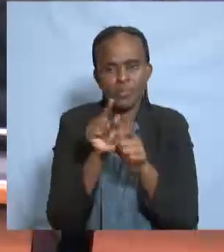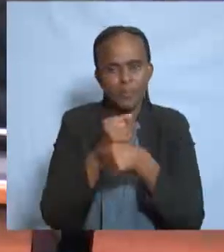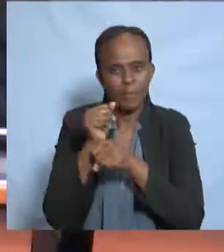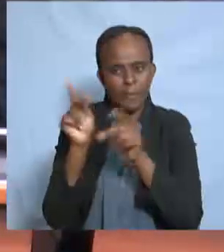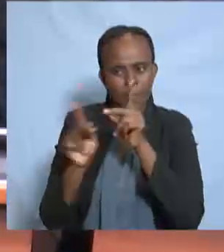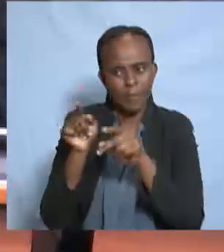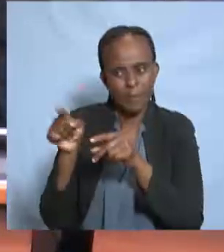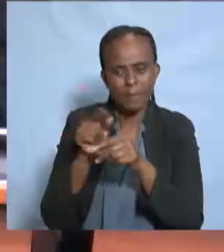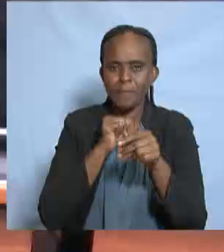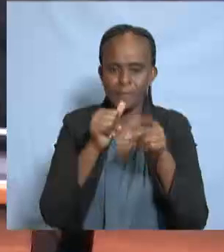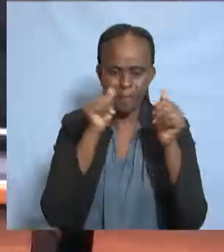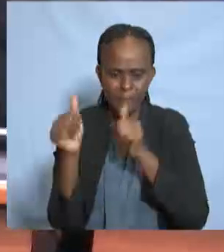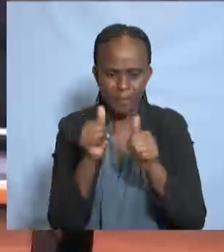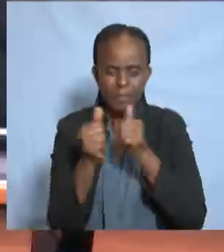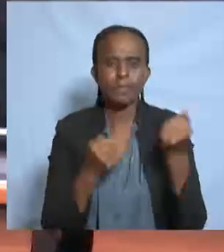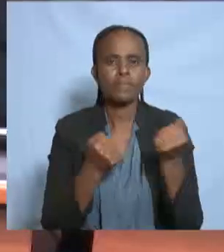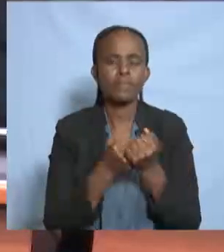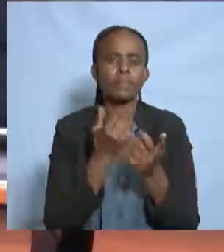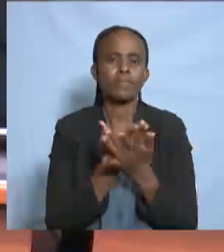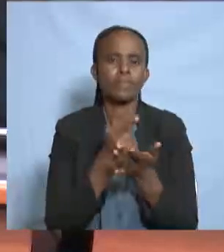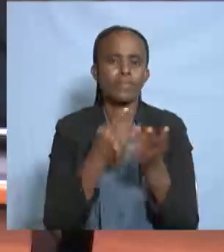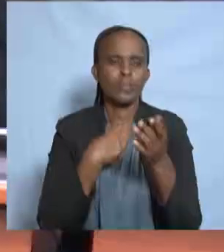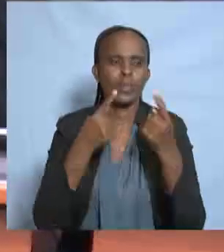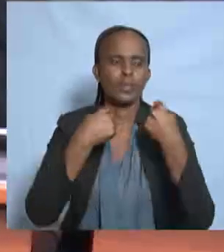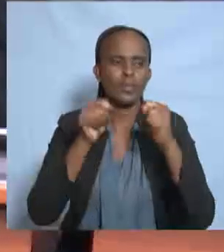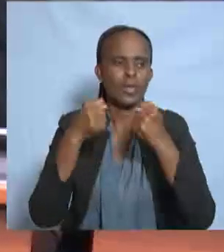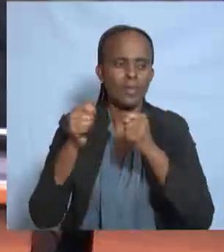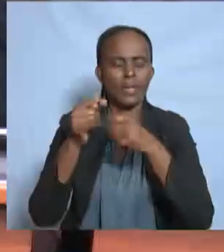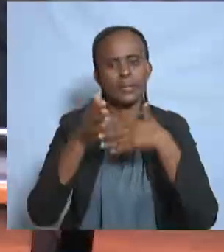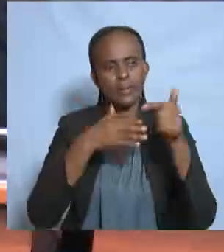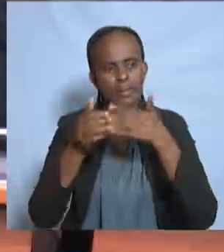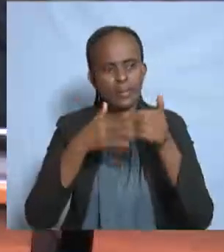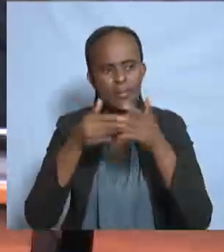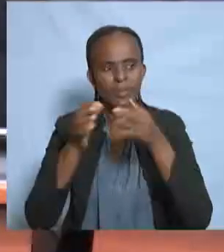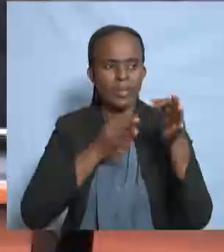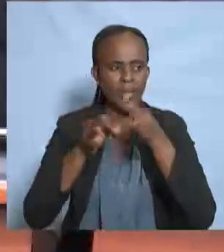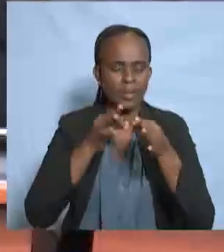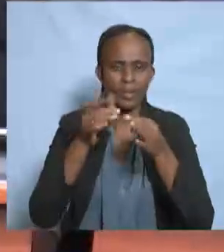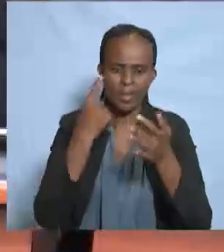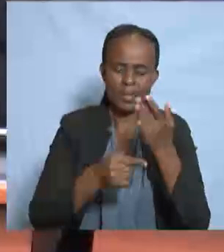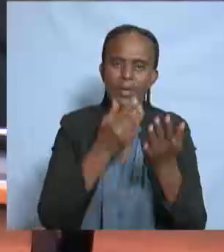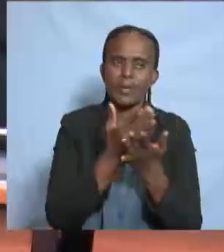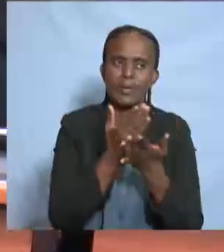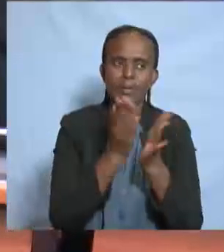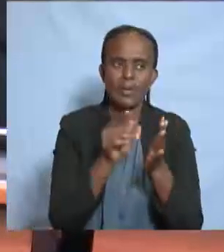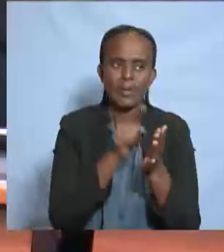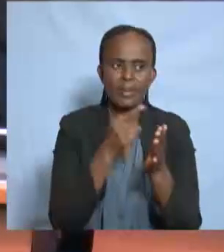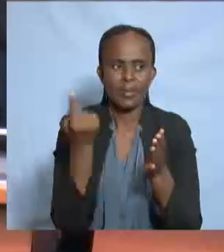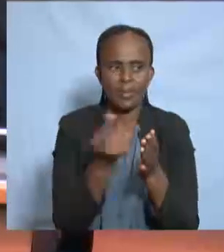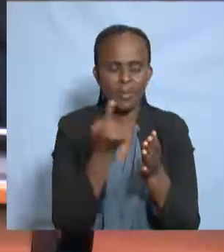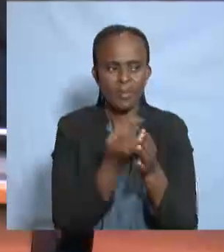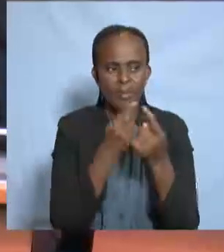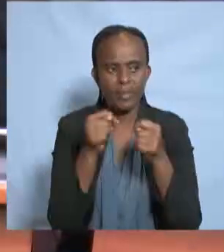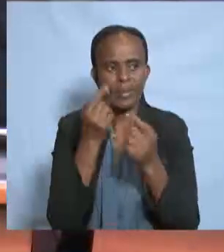people not actively supporting the motion. So I'll try to simplify once again what the mover is basically trying